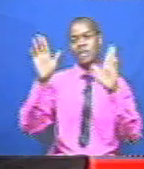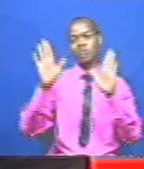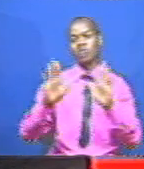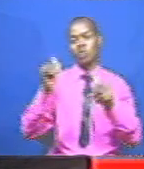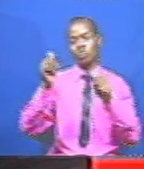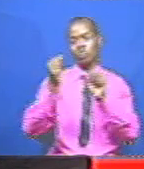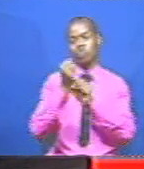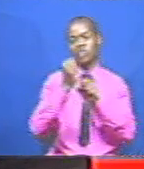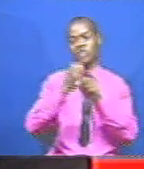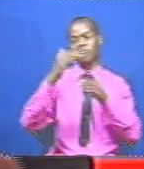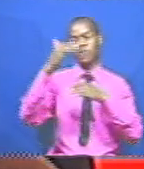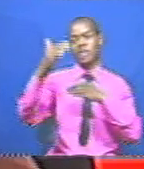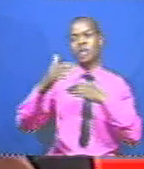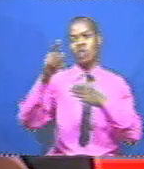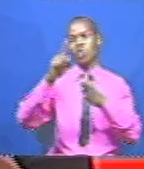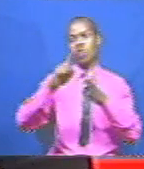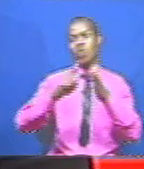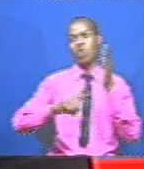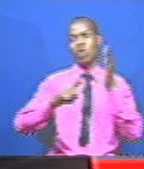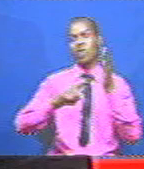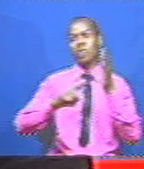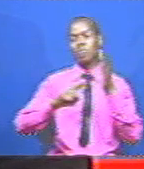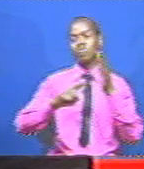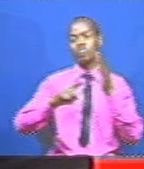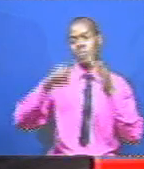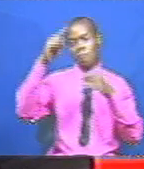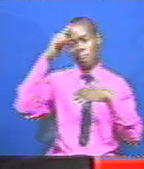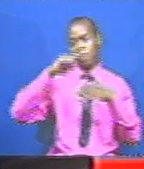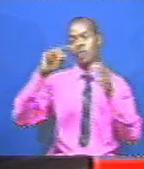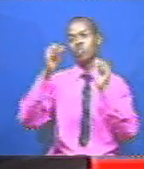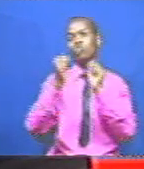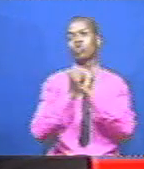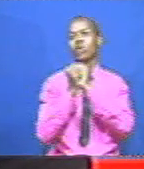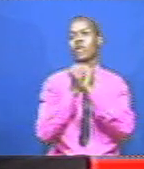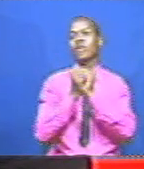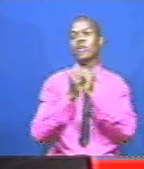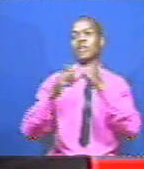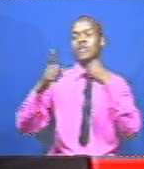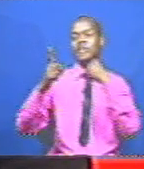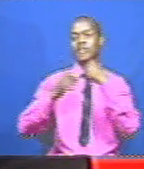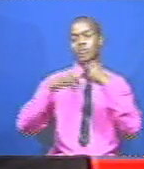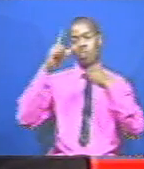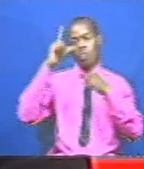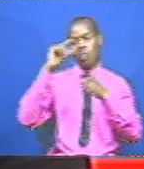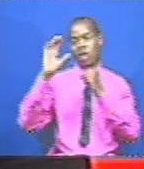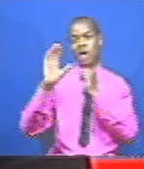ahead, is harmonization of our policies. The 6 coastal counties in